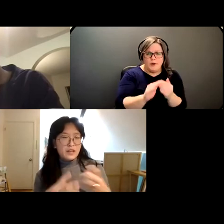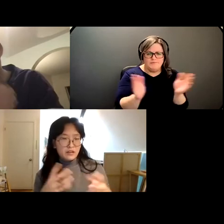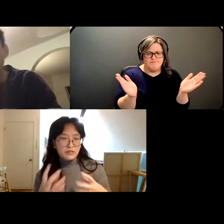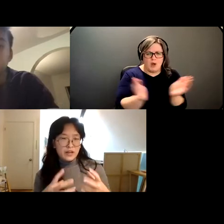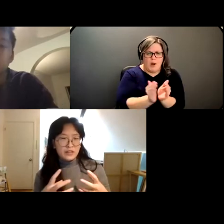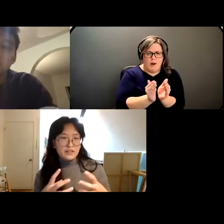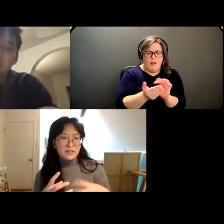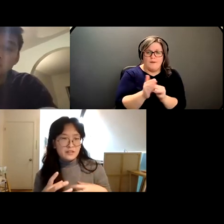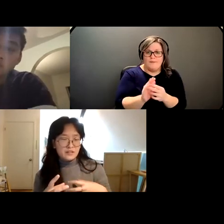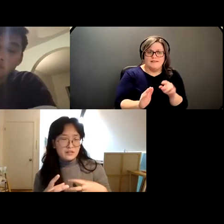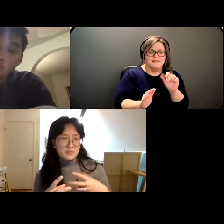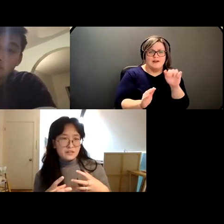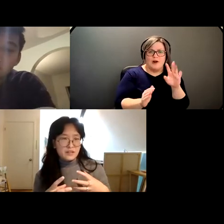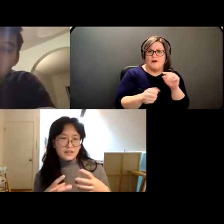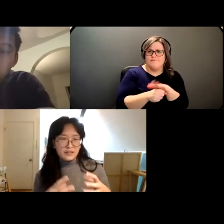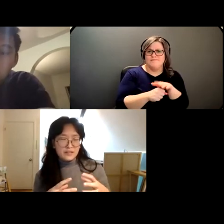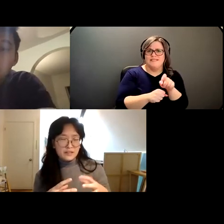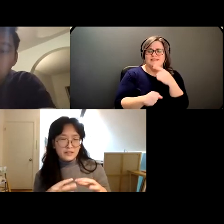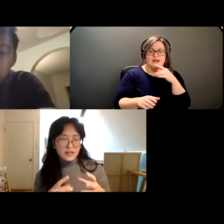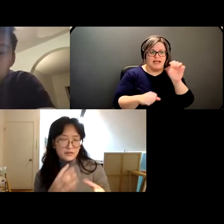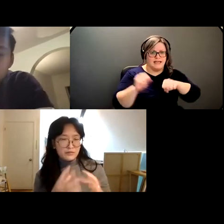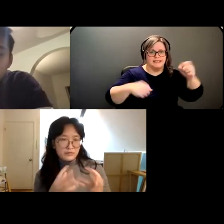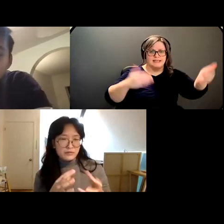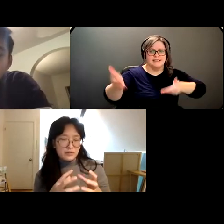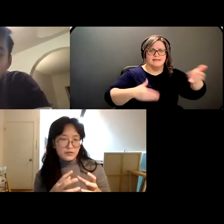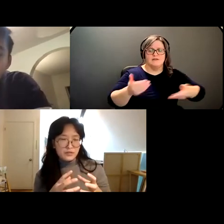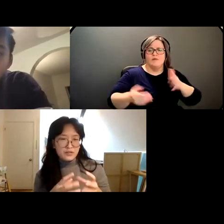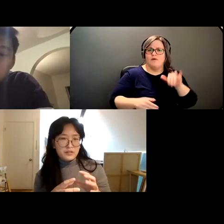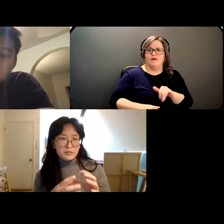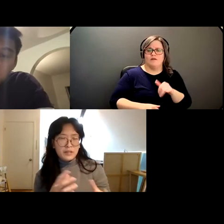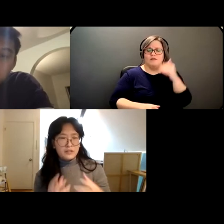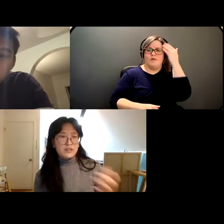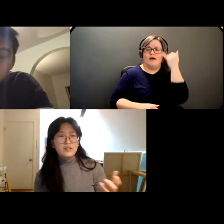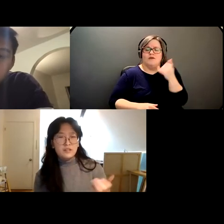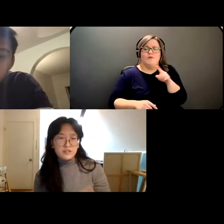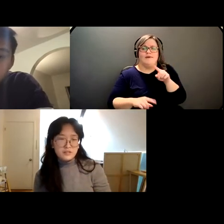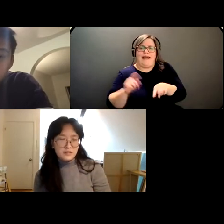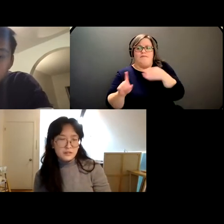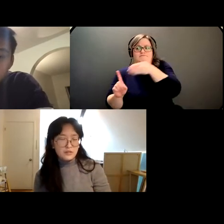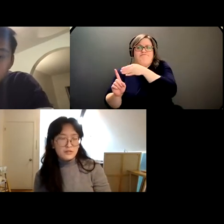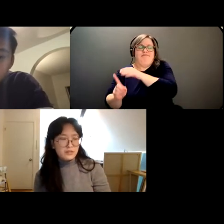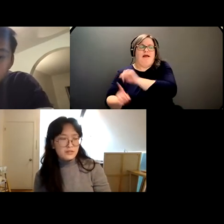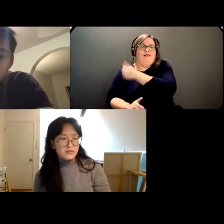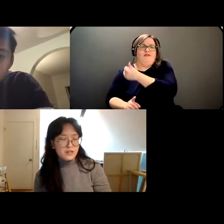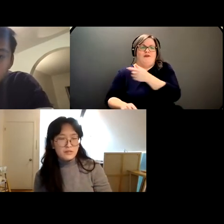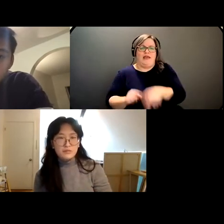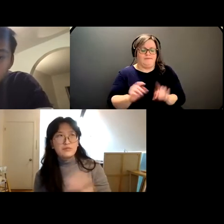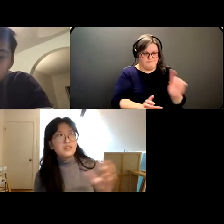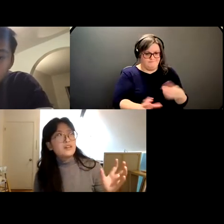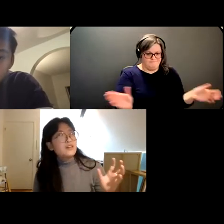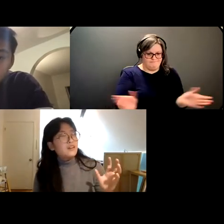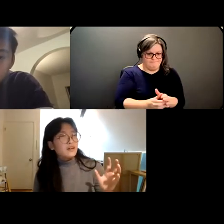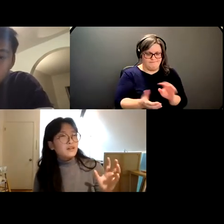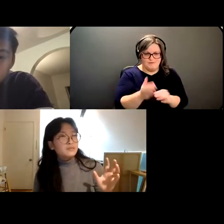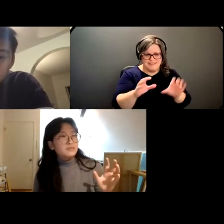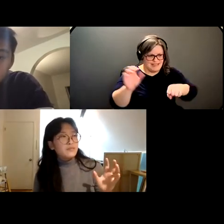take care of that. Or I think it kind of goes into back to this idea that alternative spaces kind of